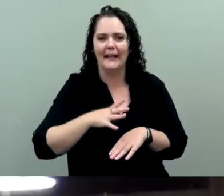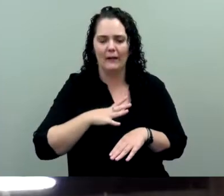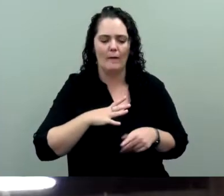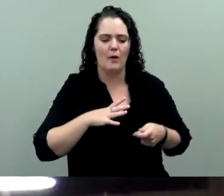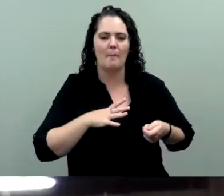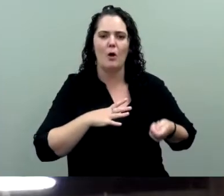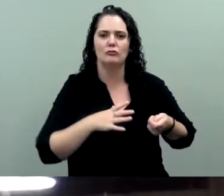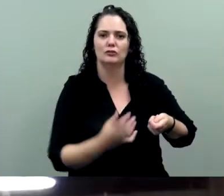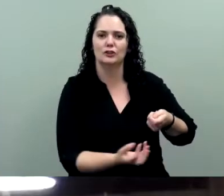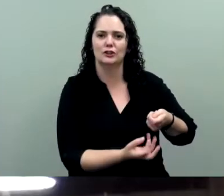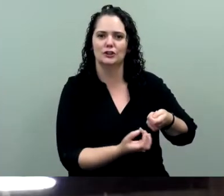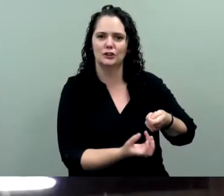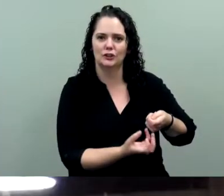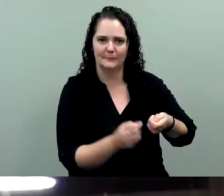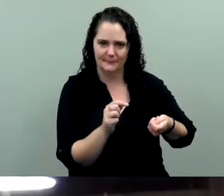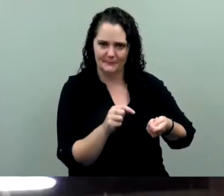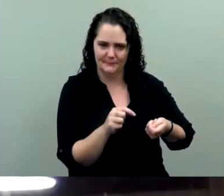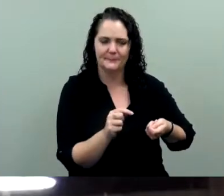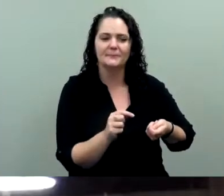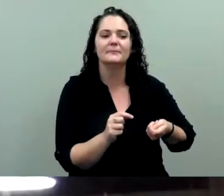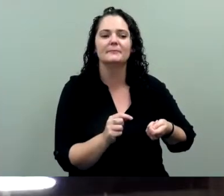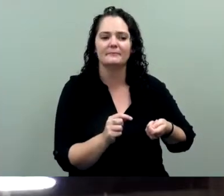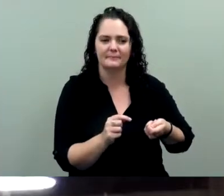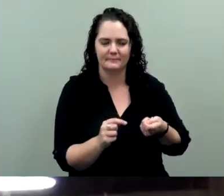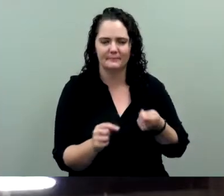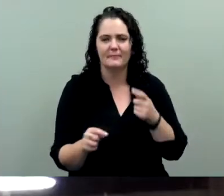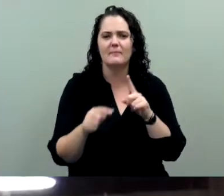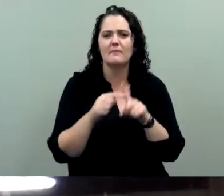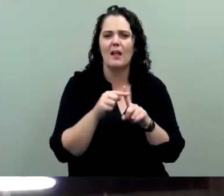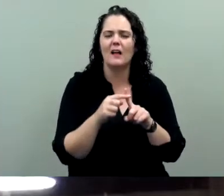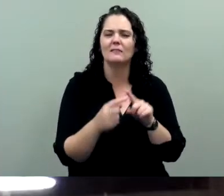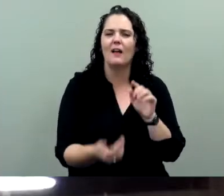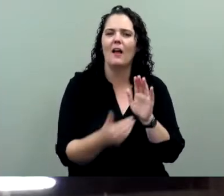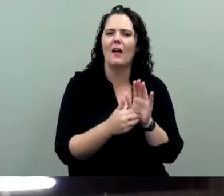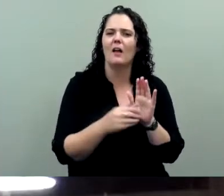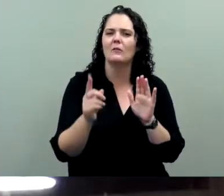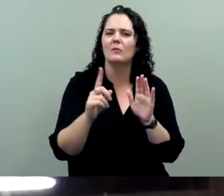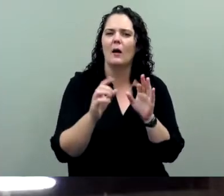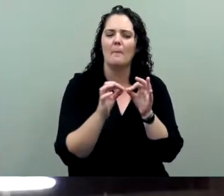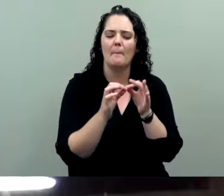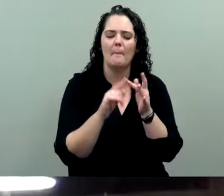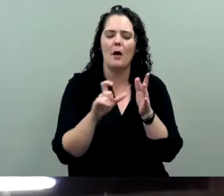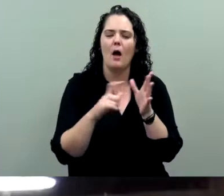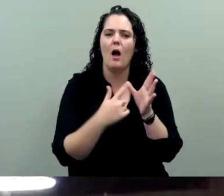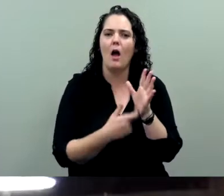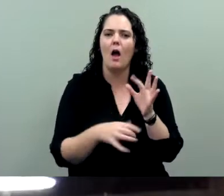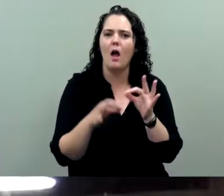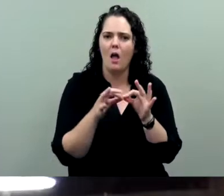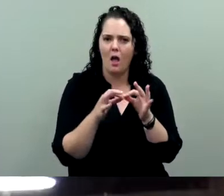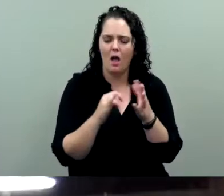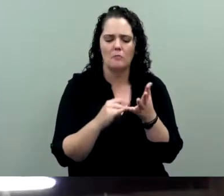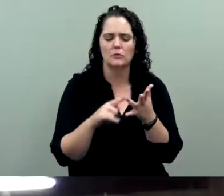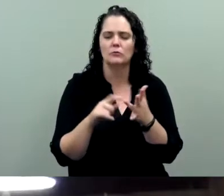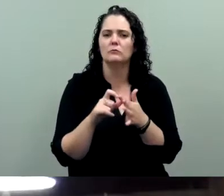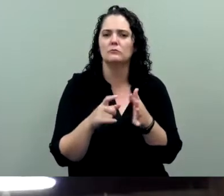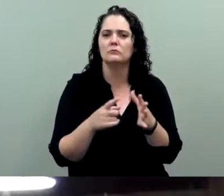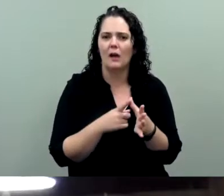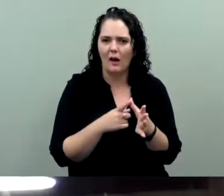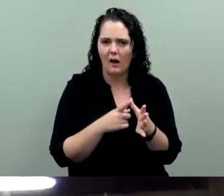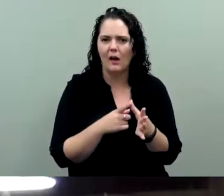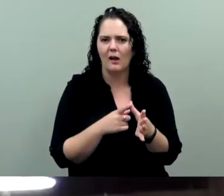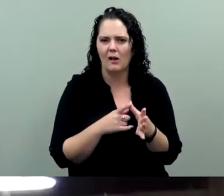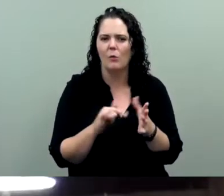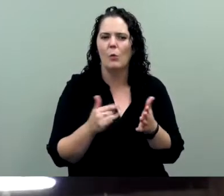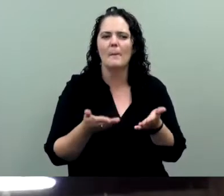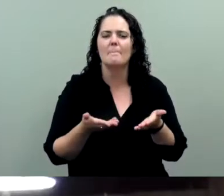in. You'll also want to have a little bit of bicarb soda, a little bit of baking soda. And this